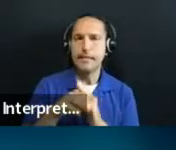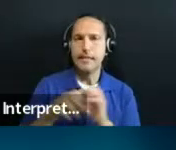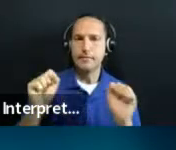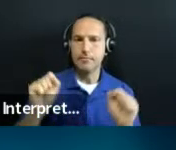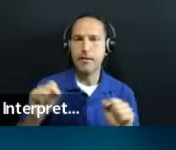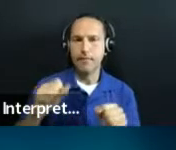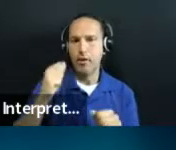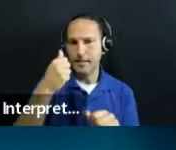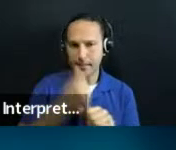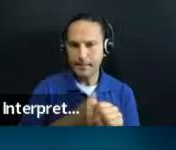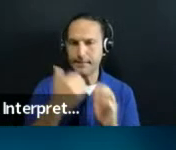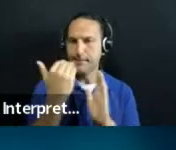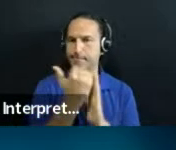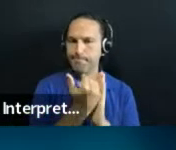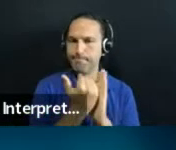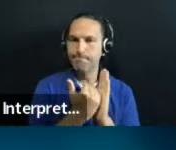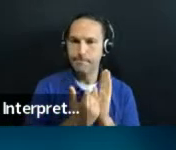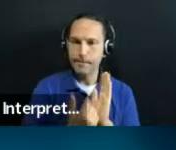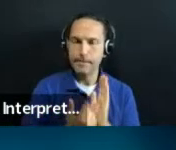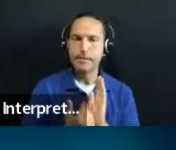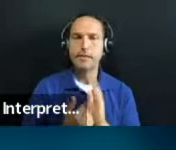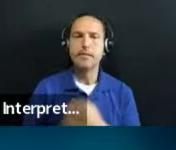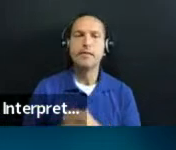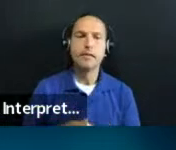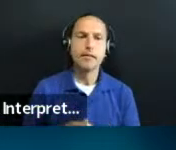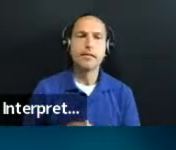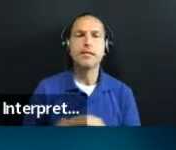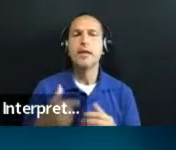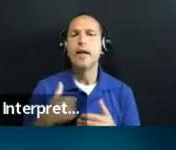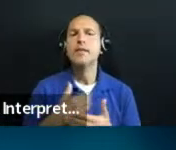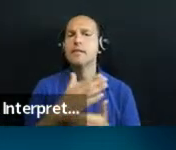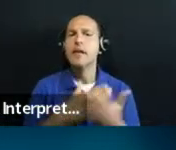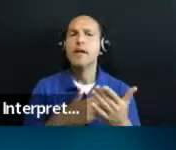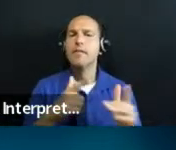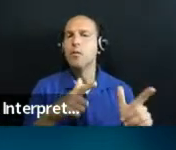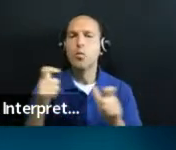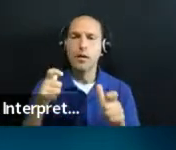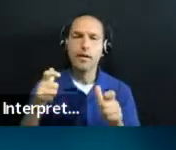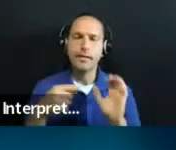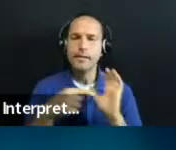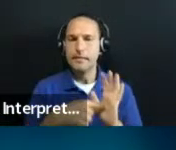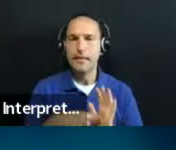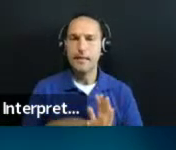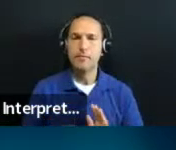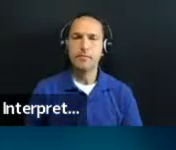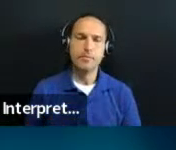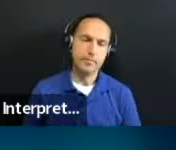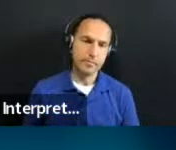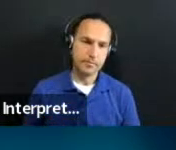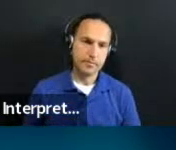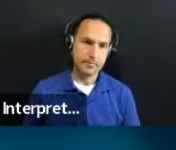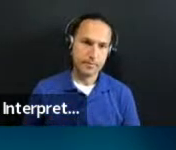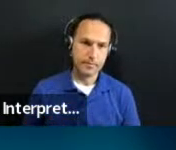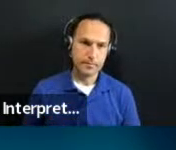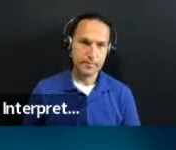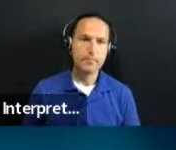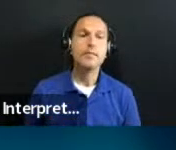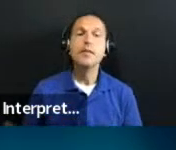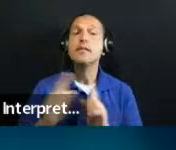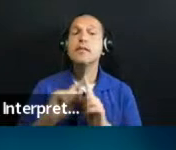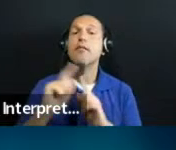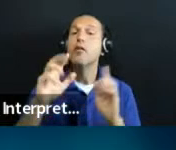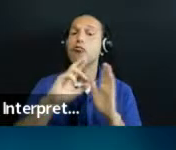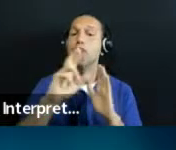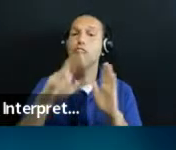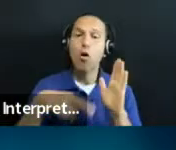every step of the way. Some quick examples, of different roles and